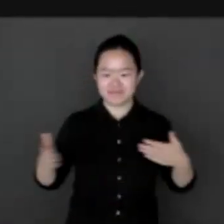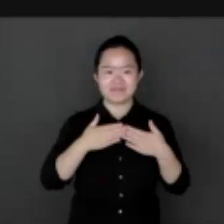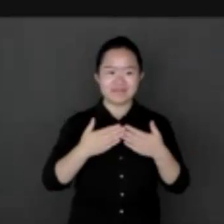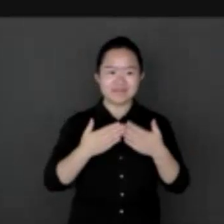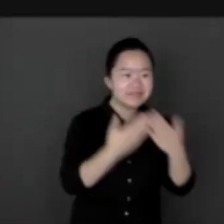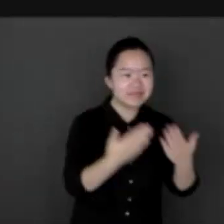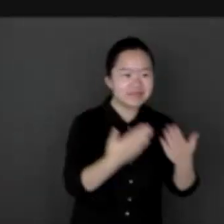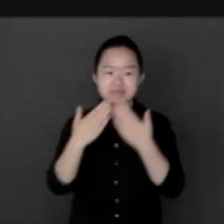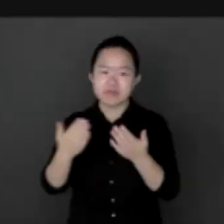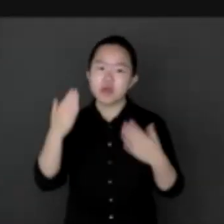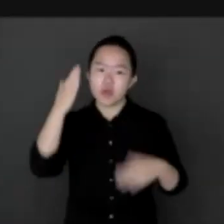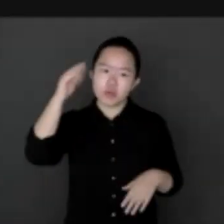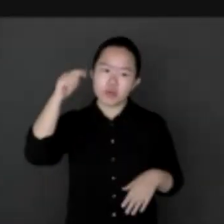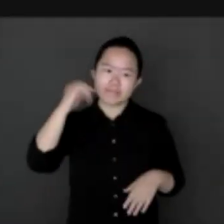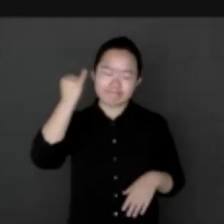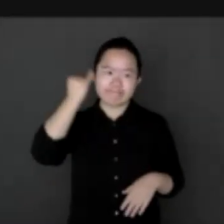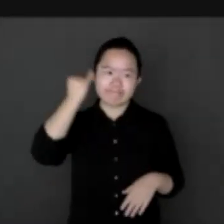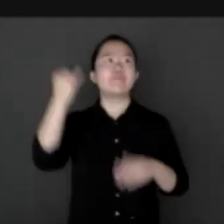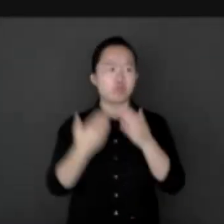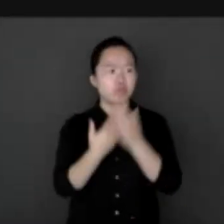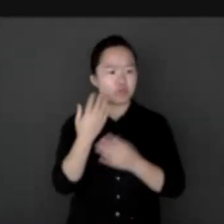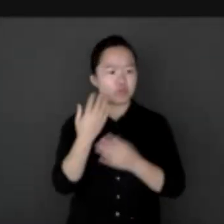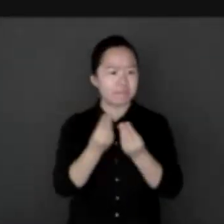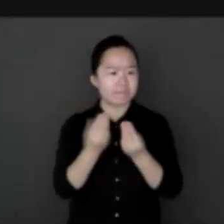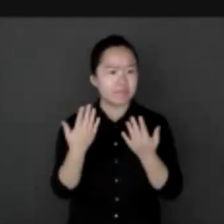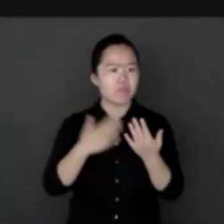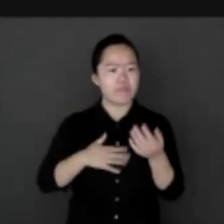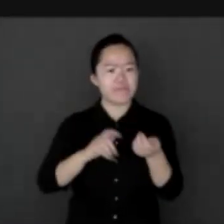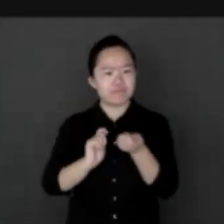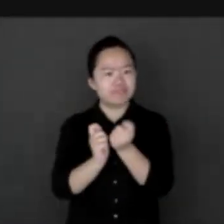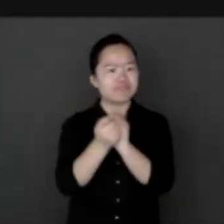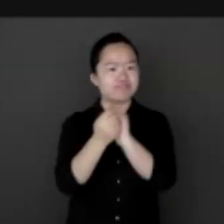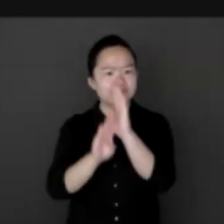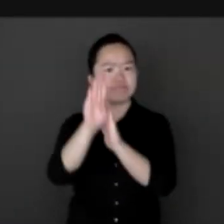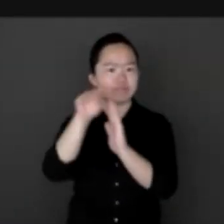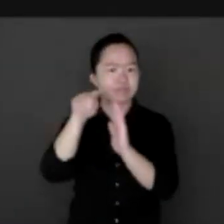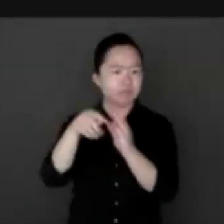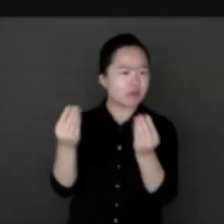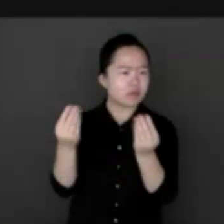with numerous challenges ahead for all of us. But we believe that